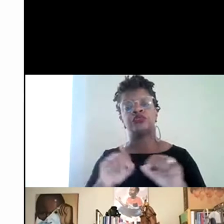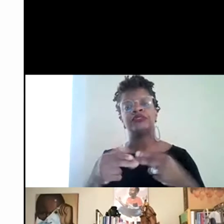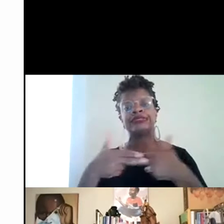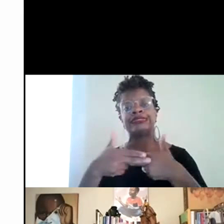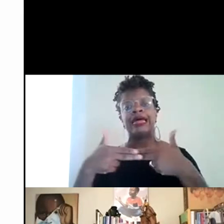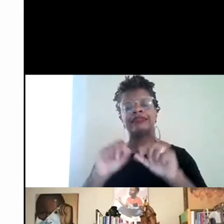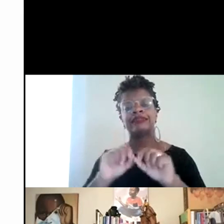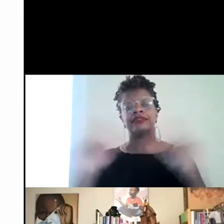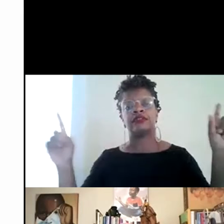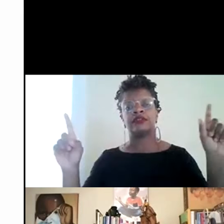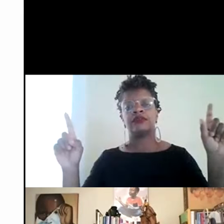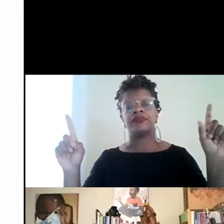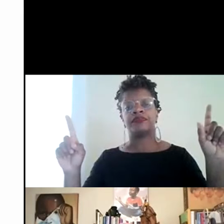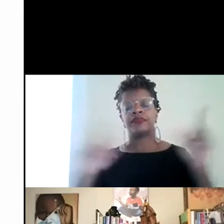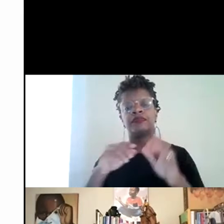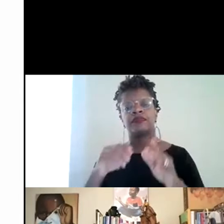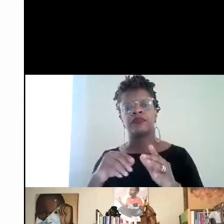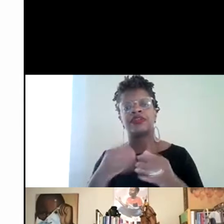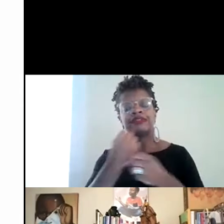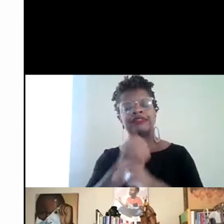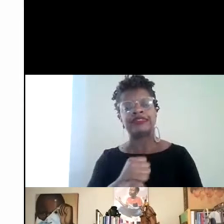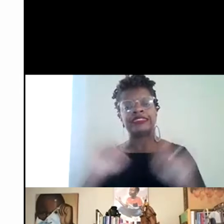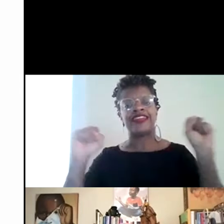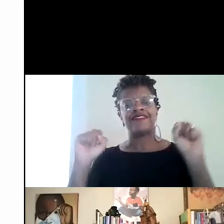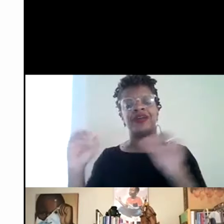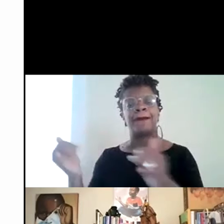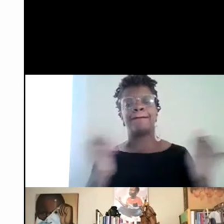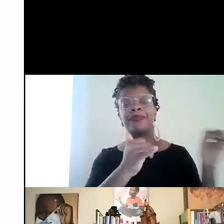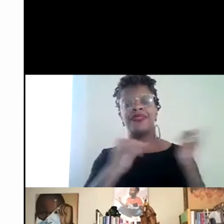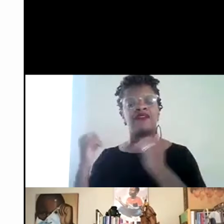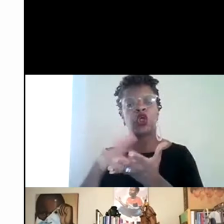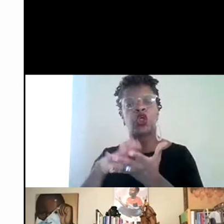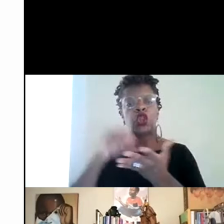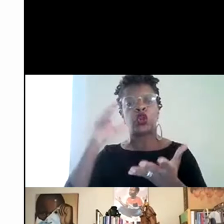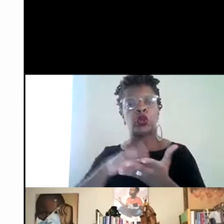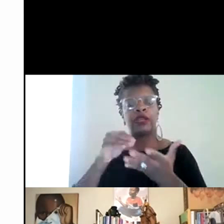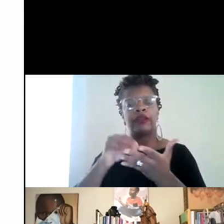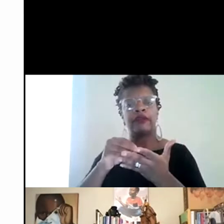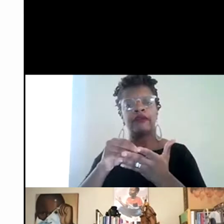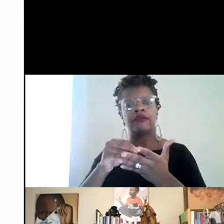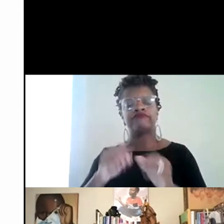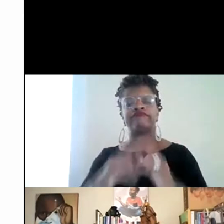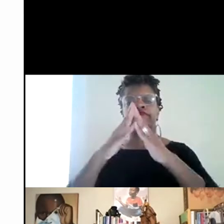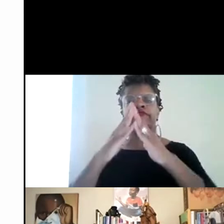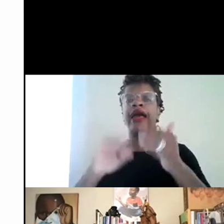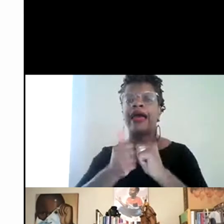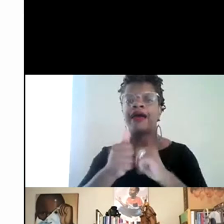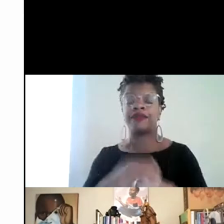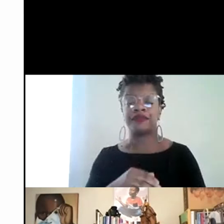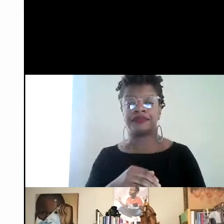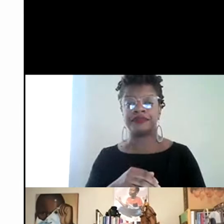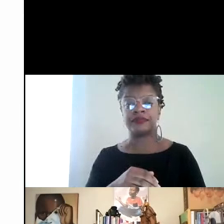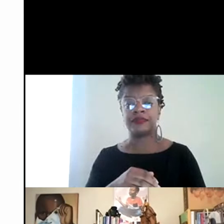identity-safe, playful learning spaces for all children. And I lead with, because Black and Brown